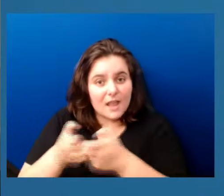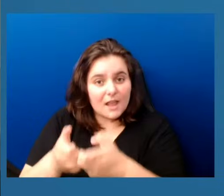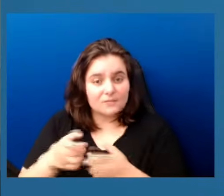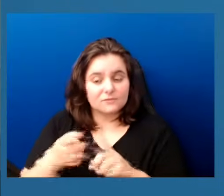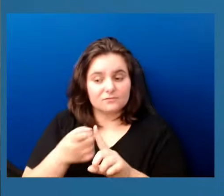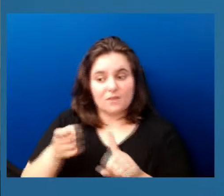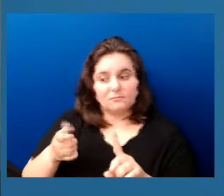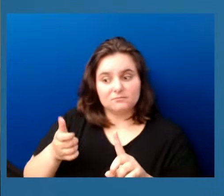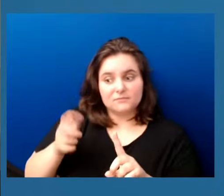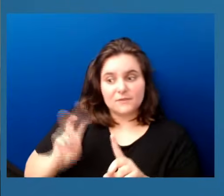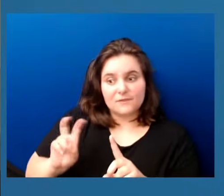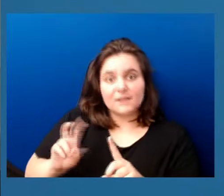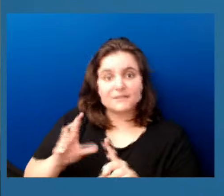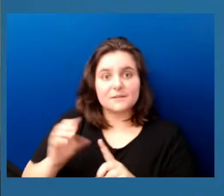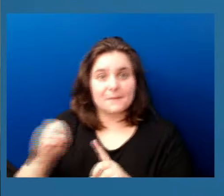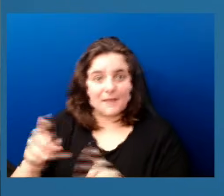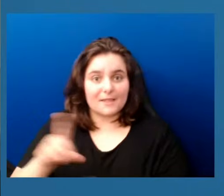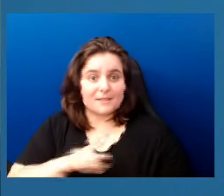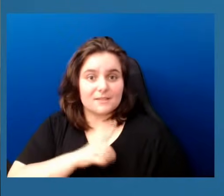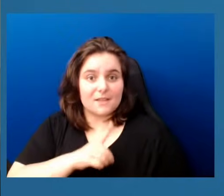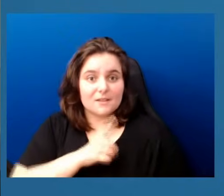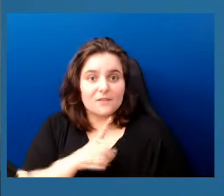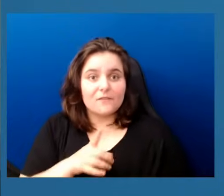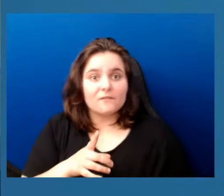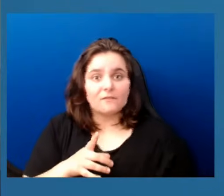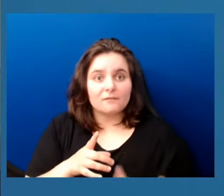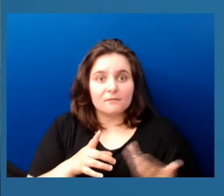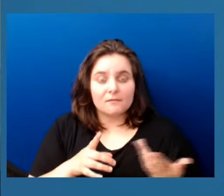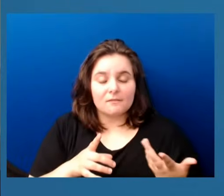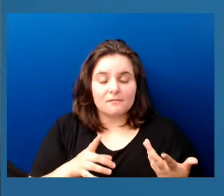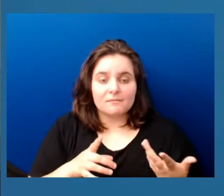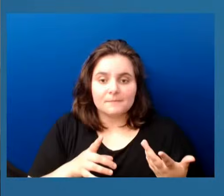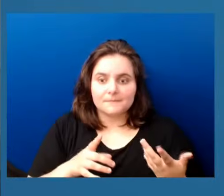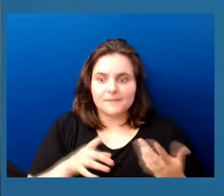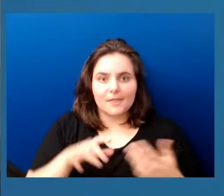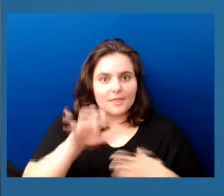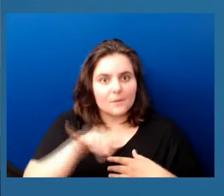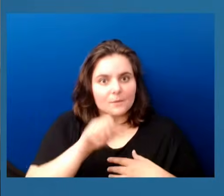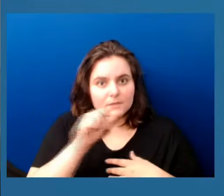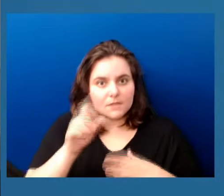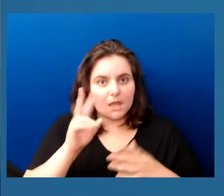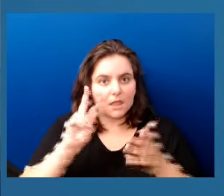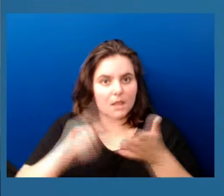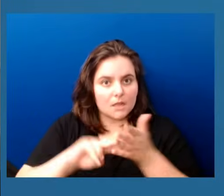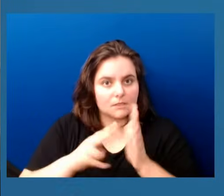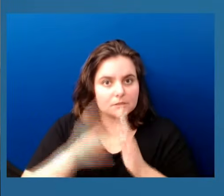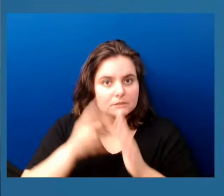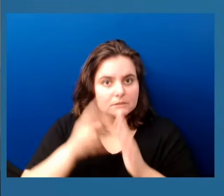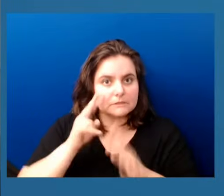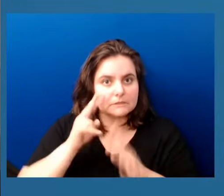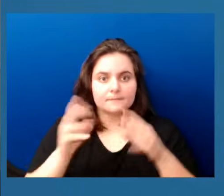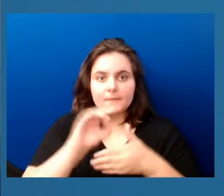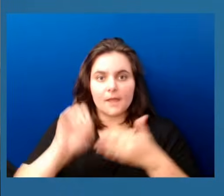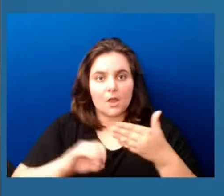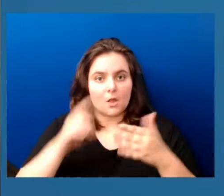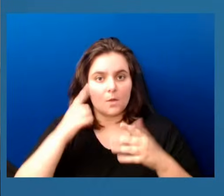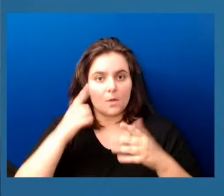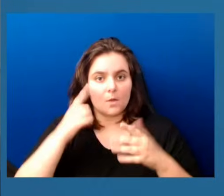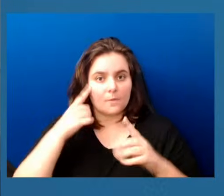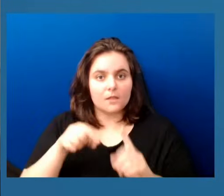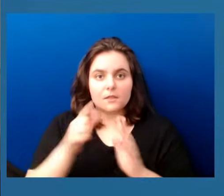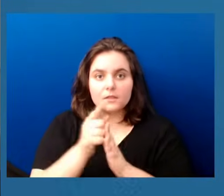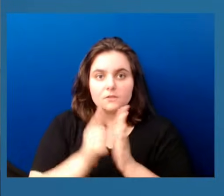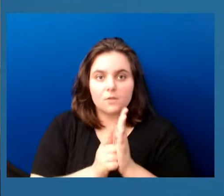These dismissals were never the intention or the intended outcome of this law. Reform was necessary, but